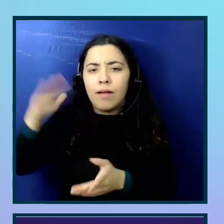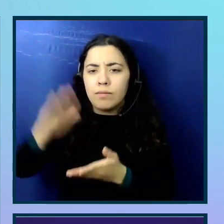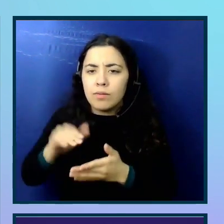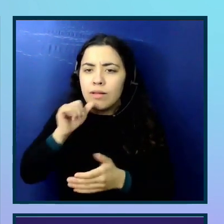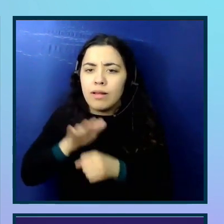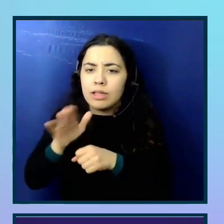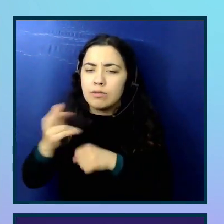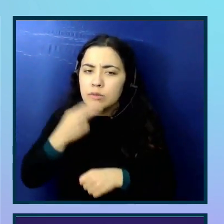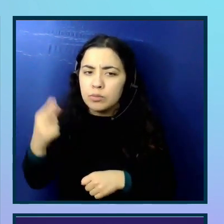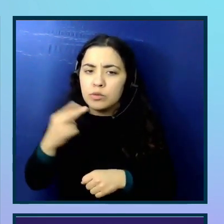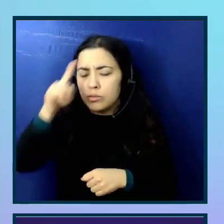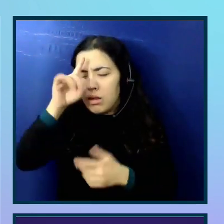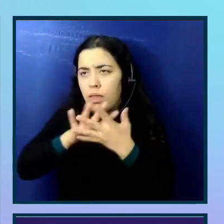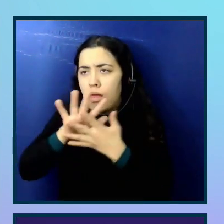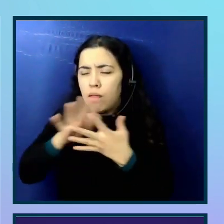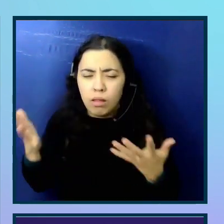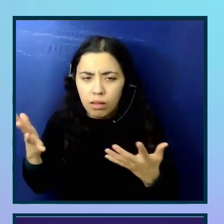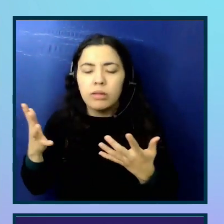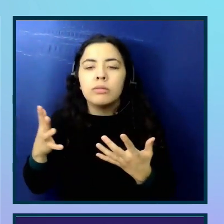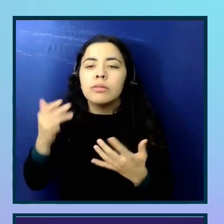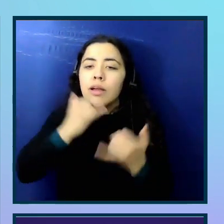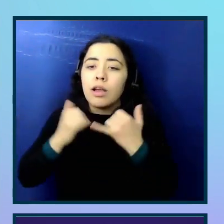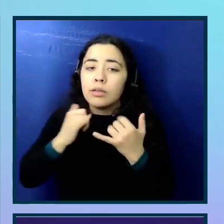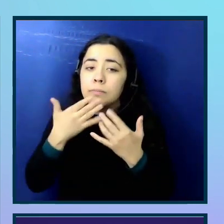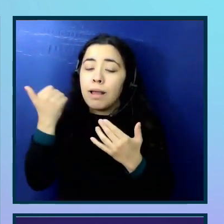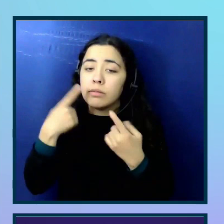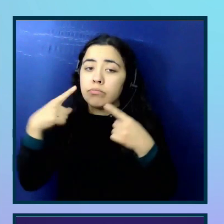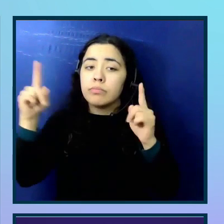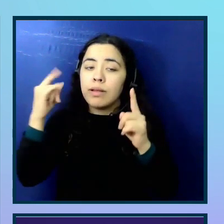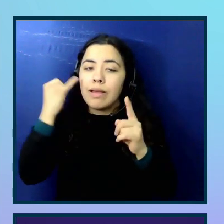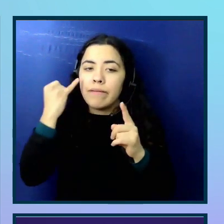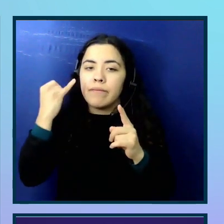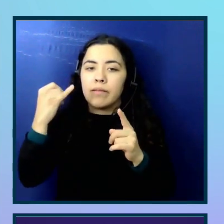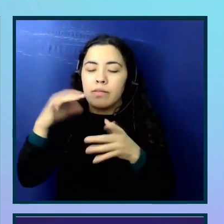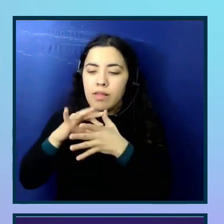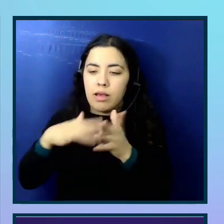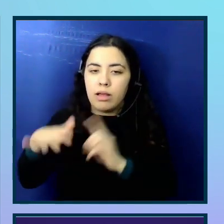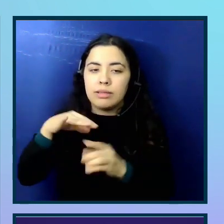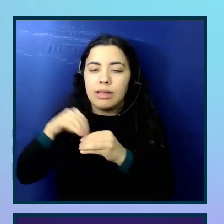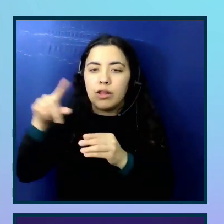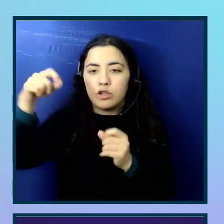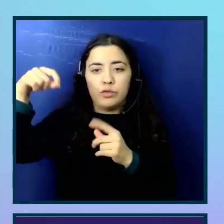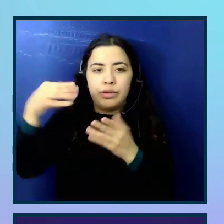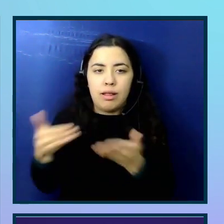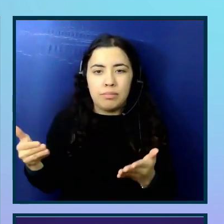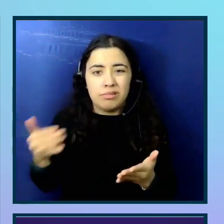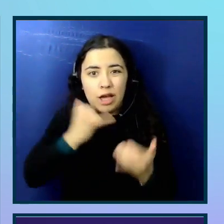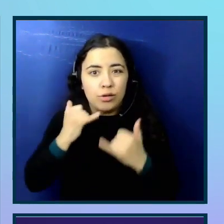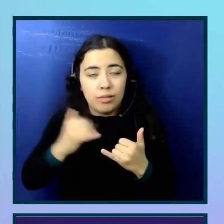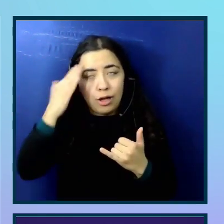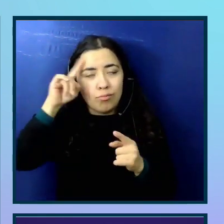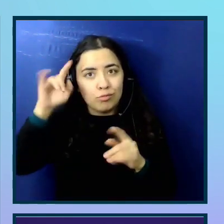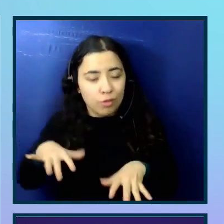are dealing with brain fog. So errors work best in context with their triggering elements. I know,